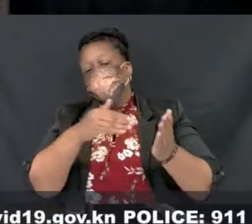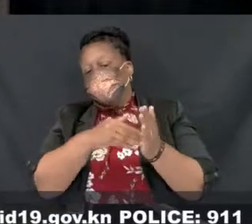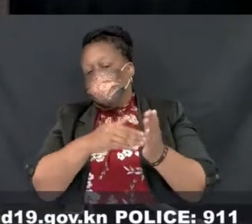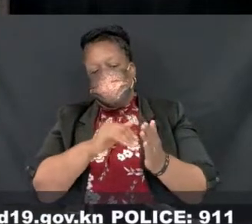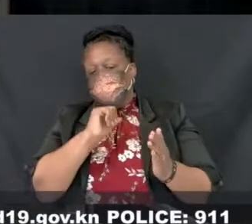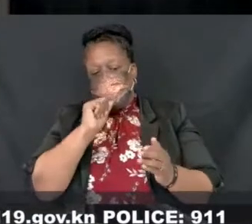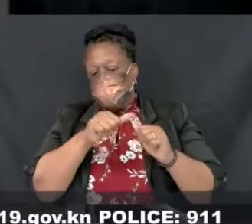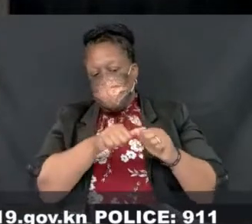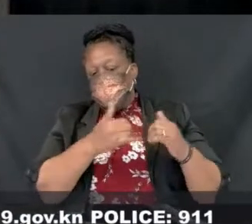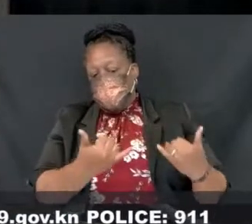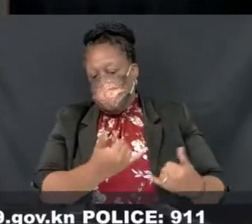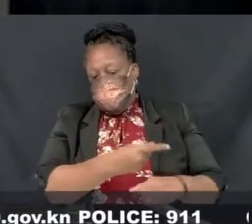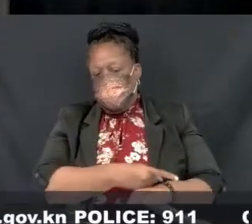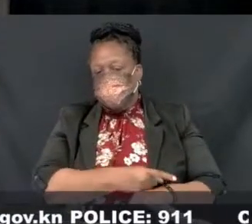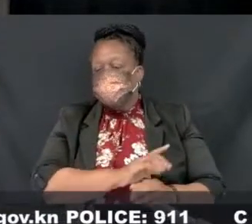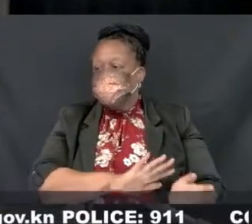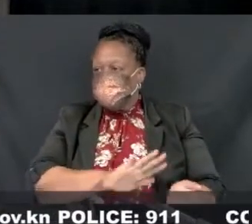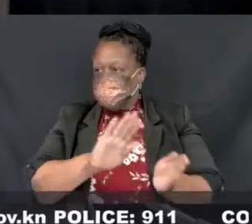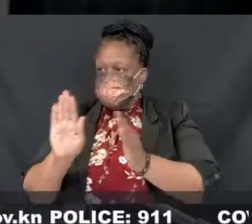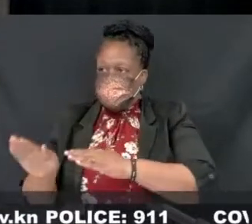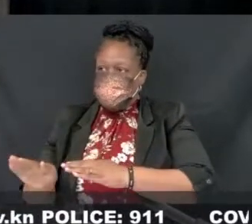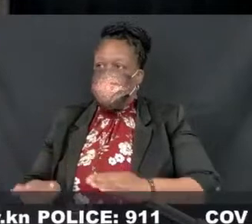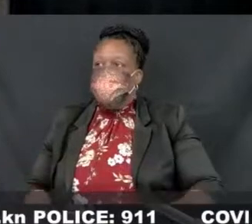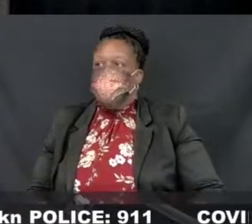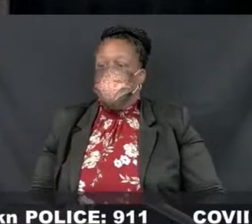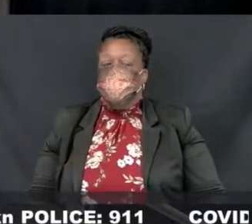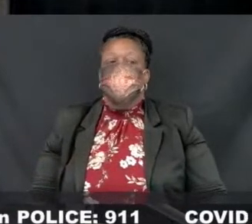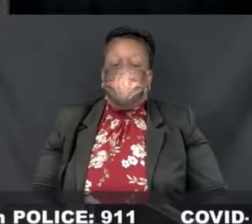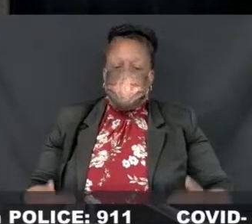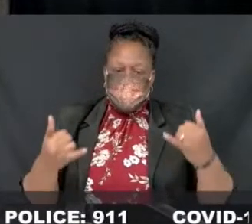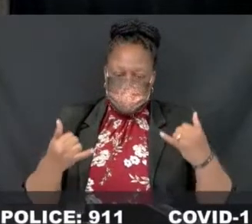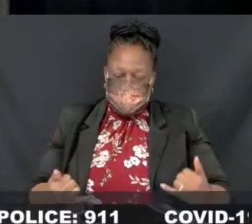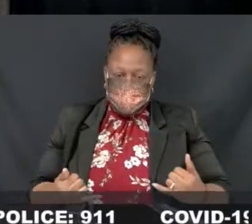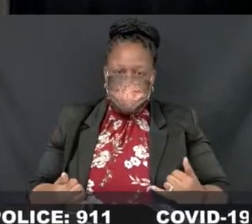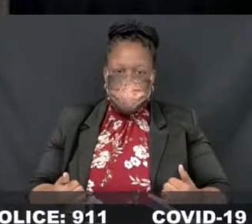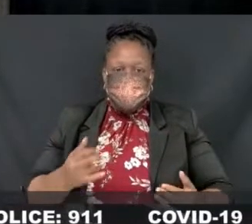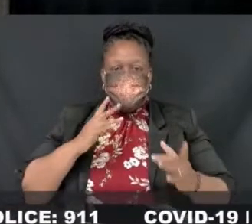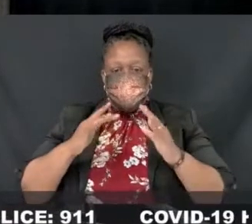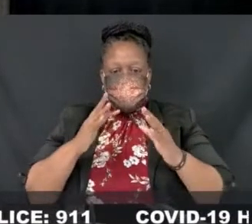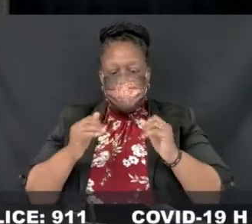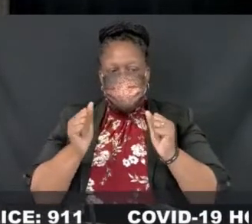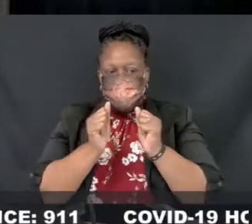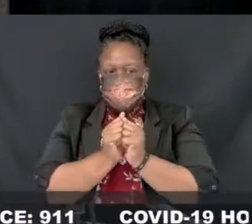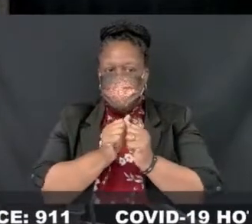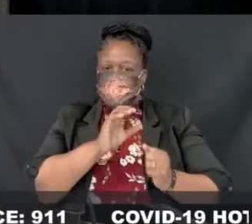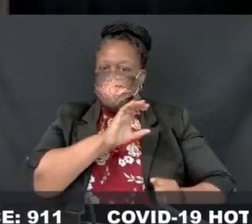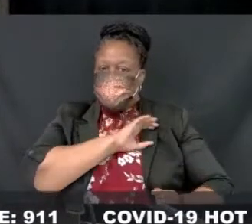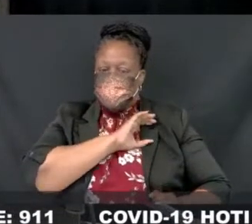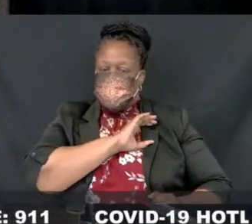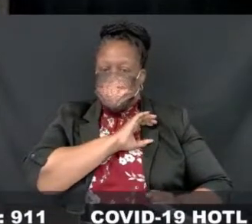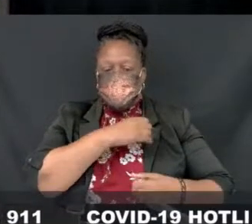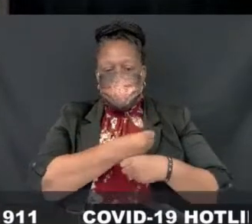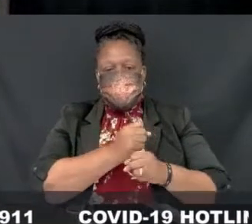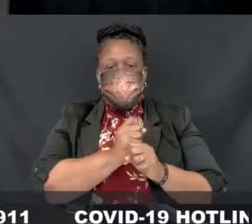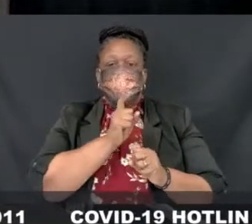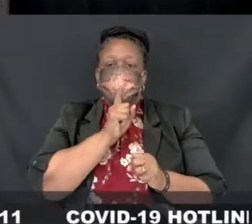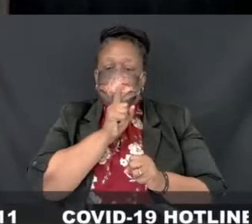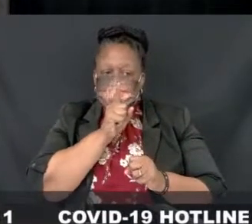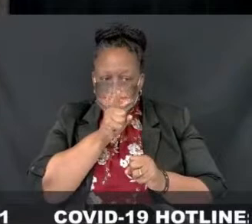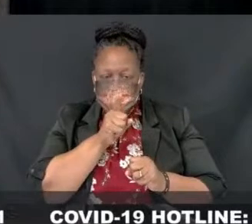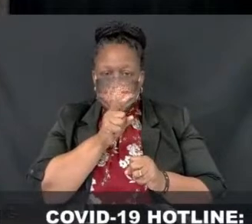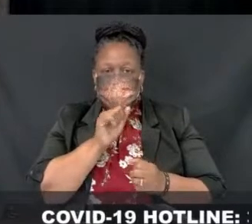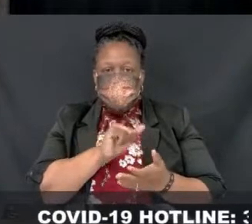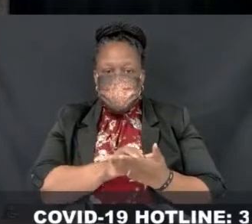Also, didn't mention, but we also will be collaborating with the police, very importantly, to ensure the security of